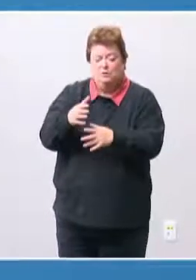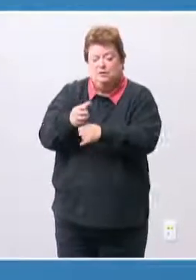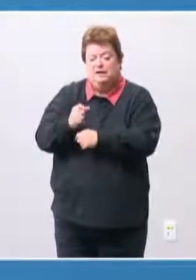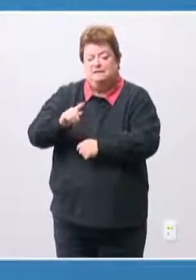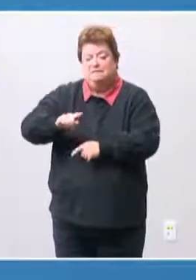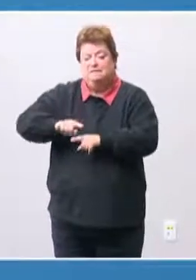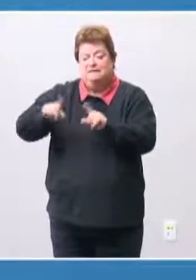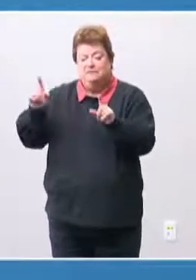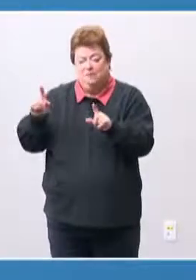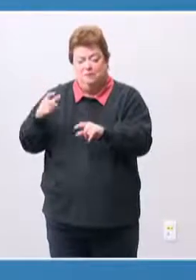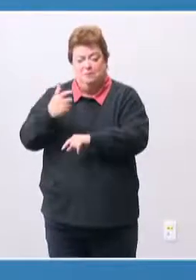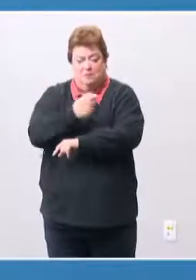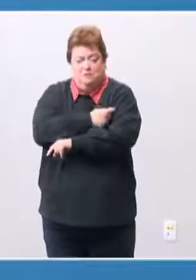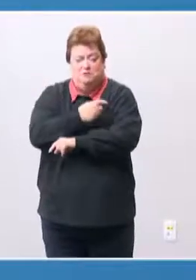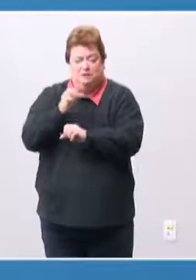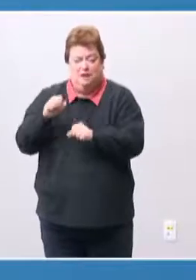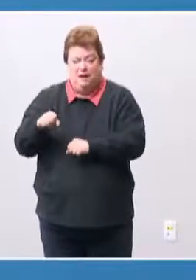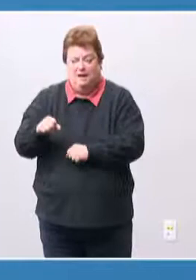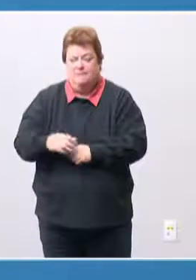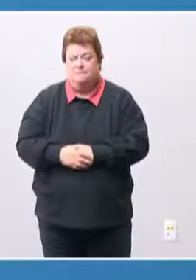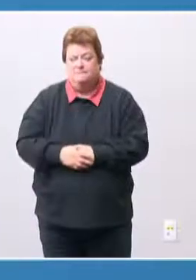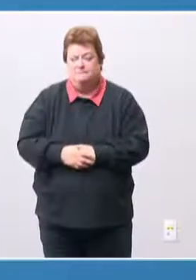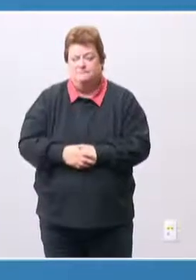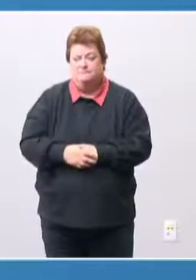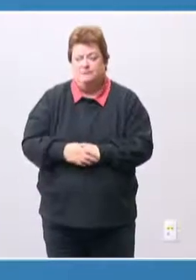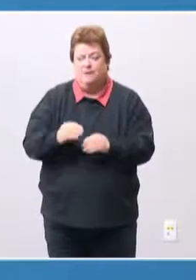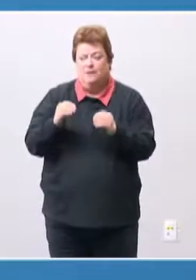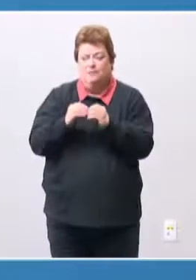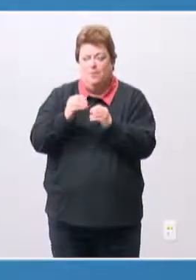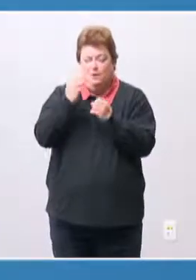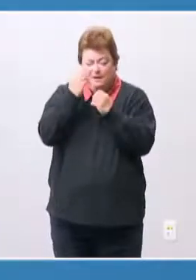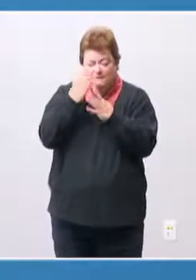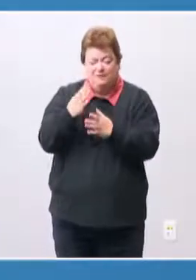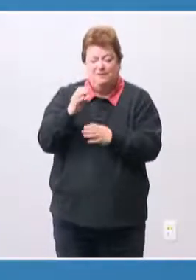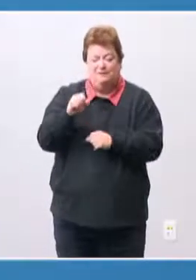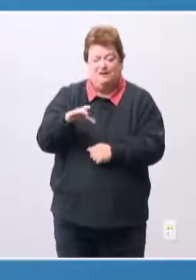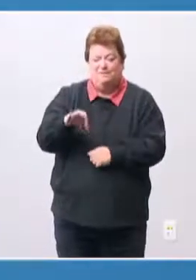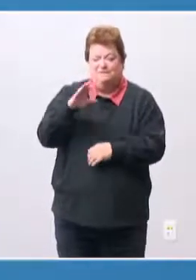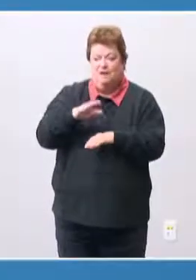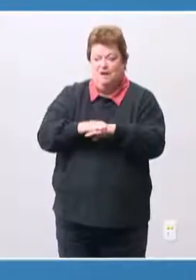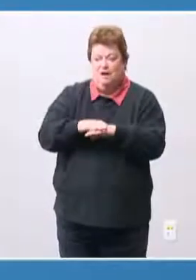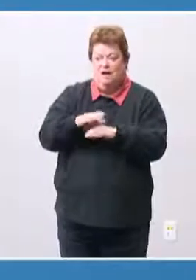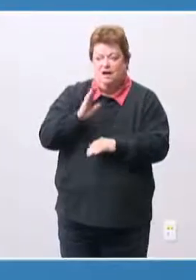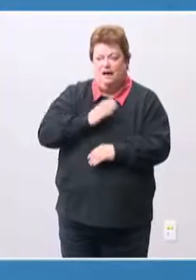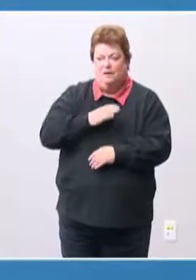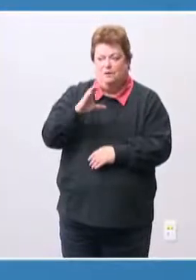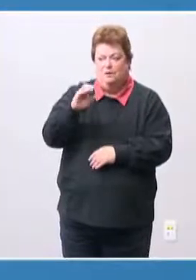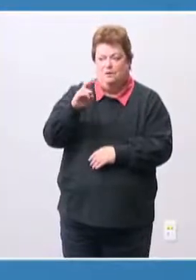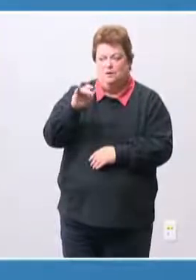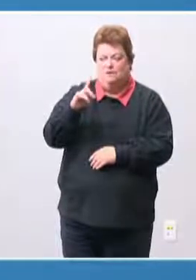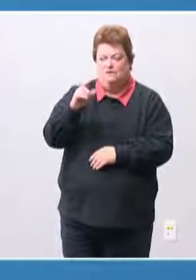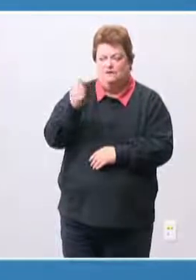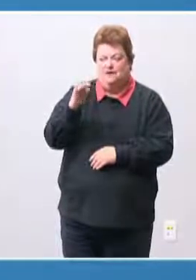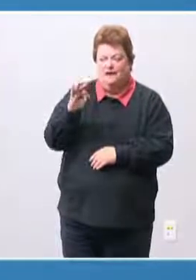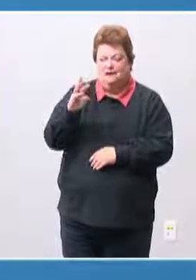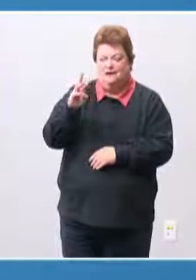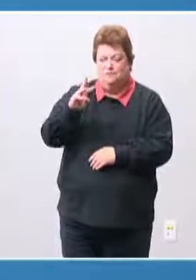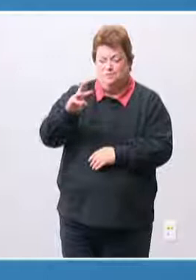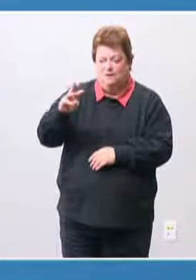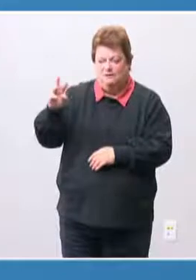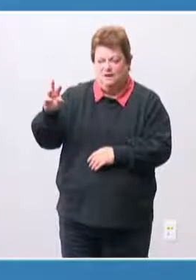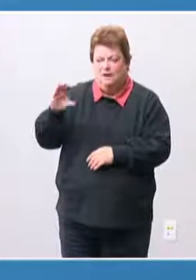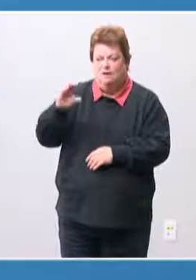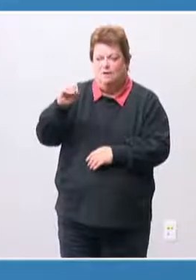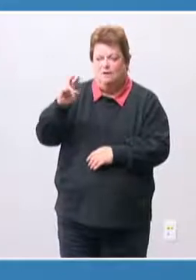different booster. More information and upcoming clinics can be found on the city's COVID-19 webpage, again